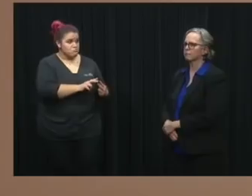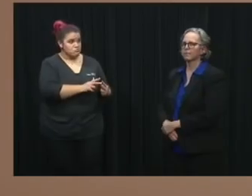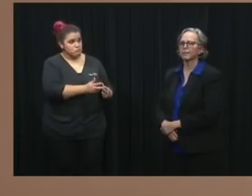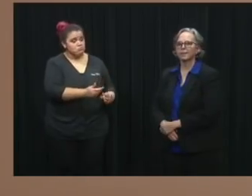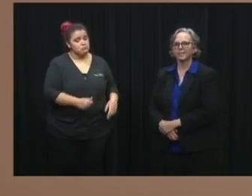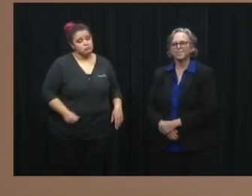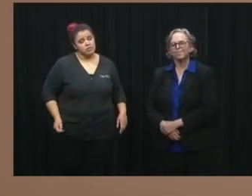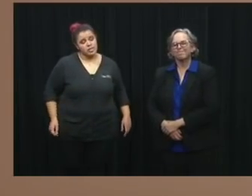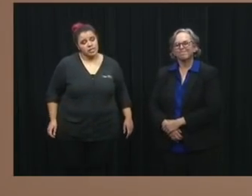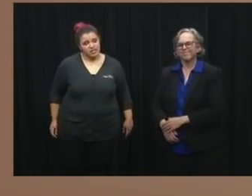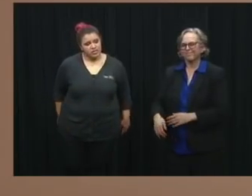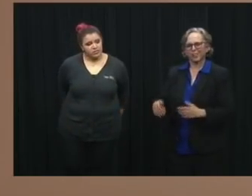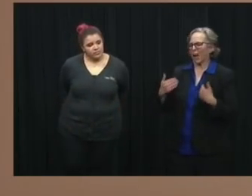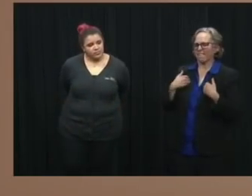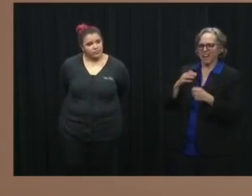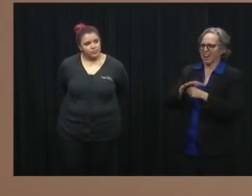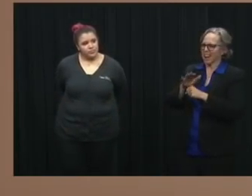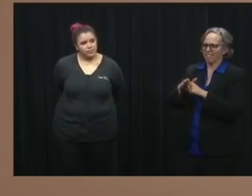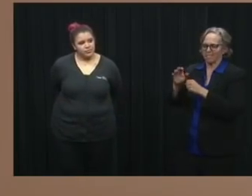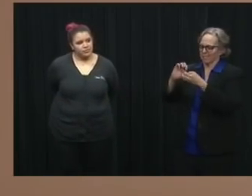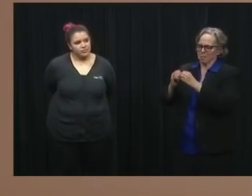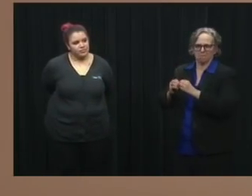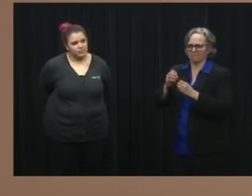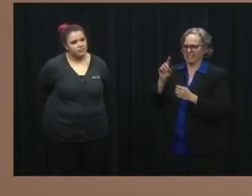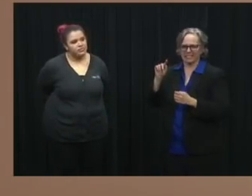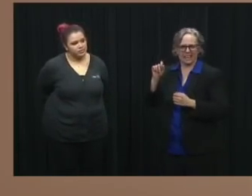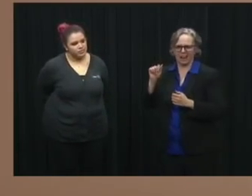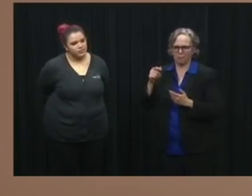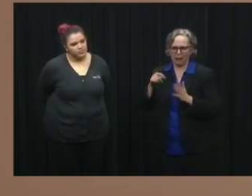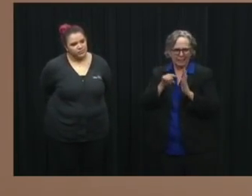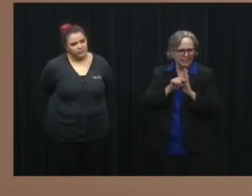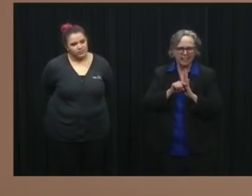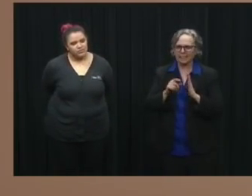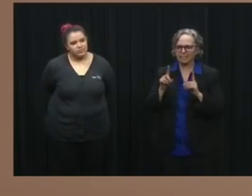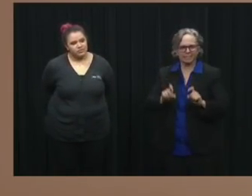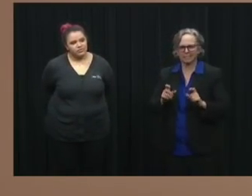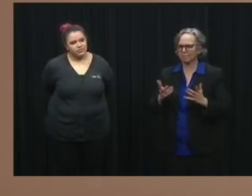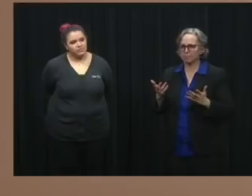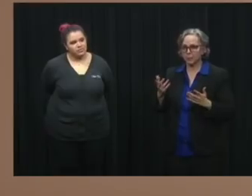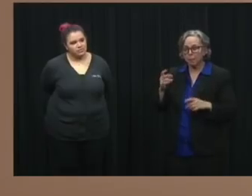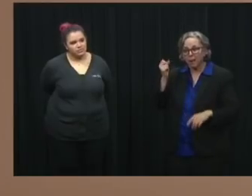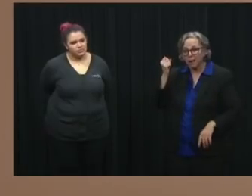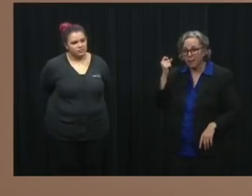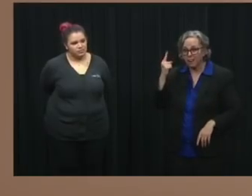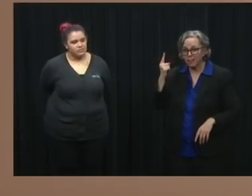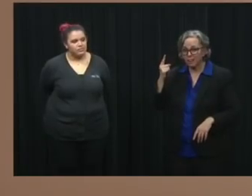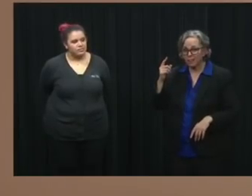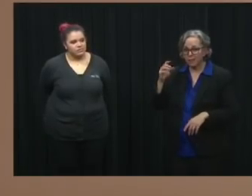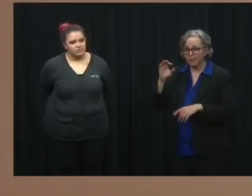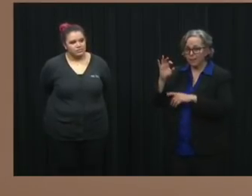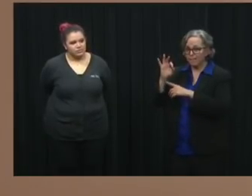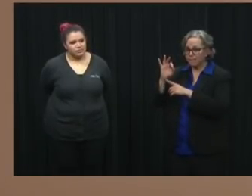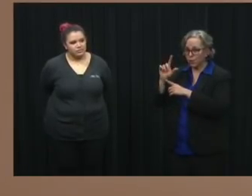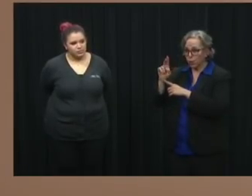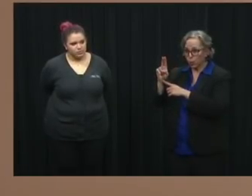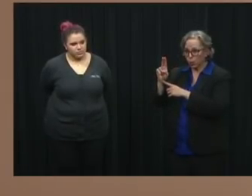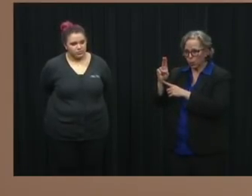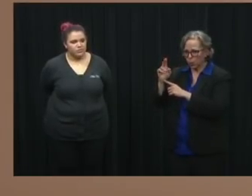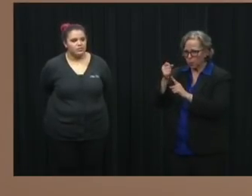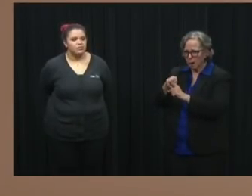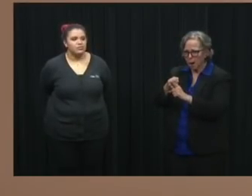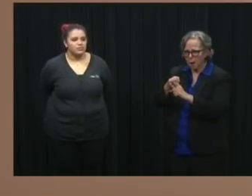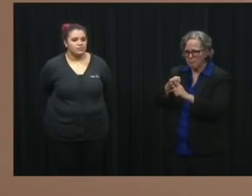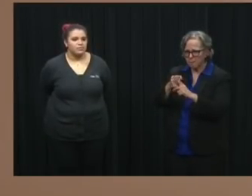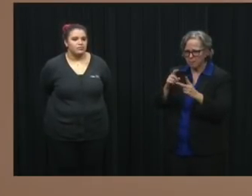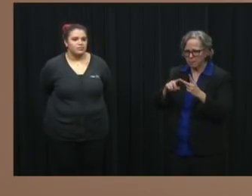that, it is, remember, flu and RSV season. So I think a lot of people that are high risk, they were being ruled out